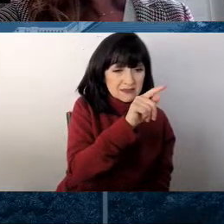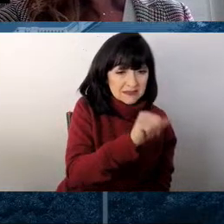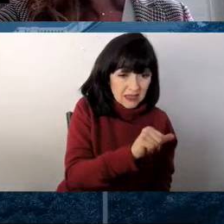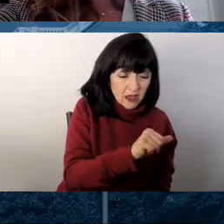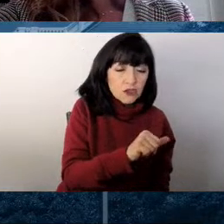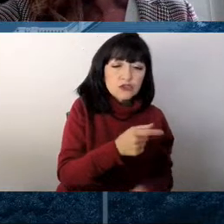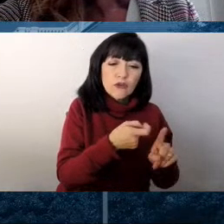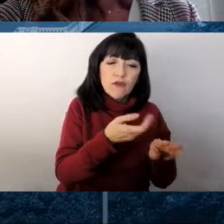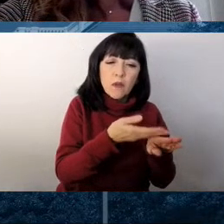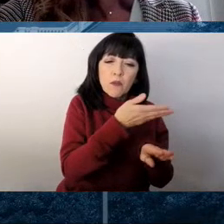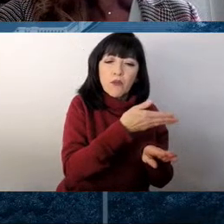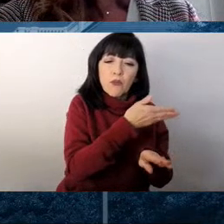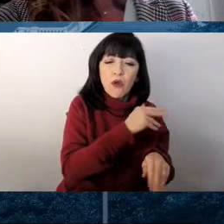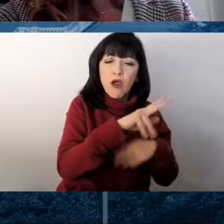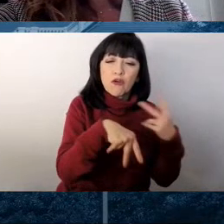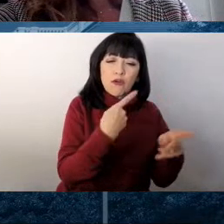were